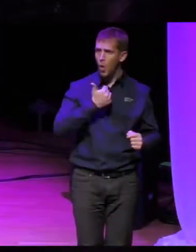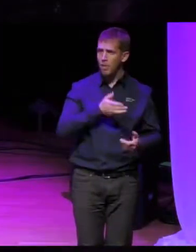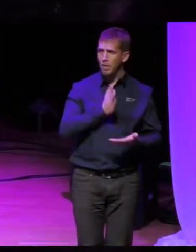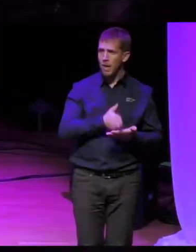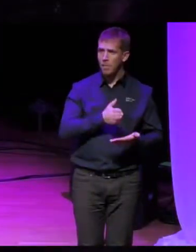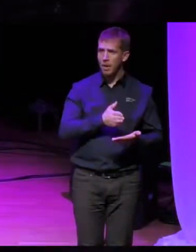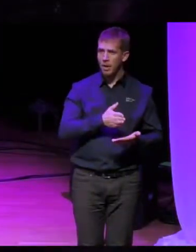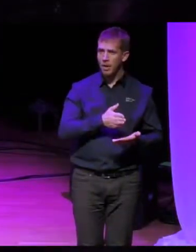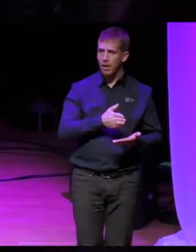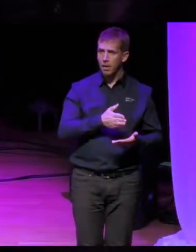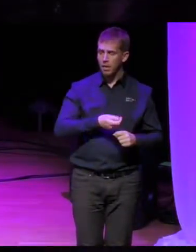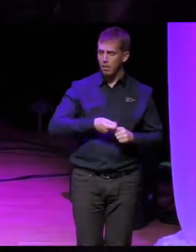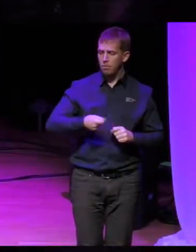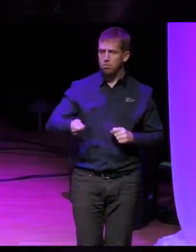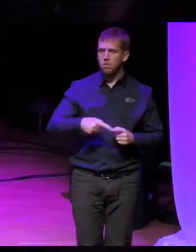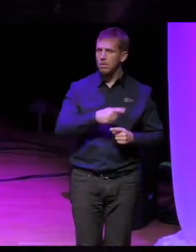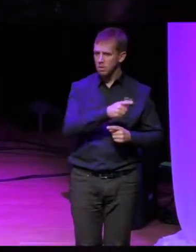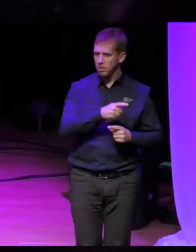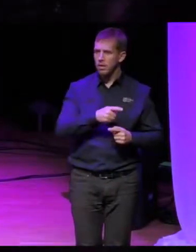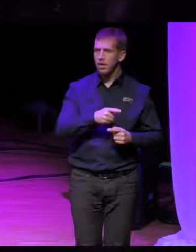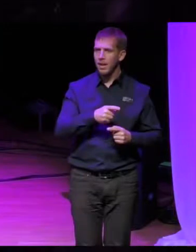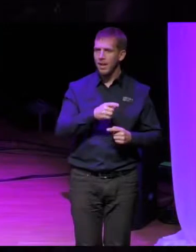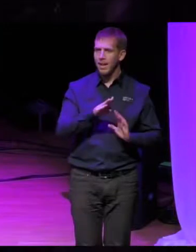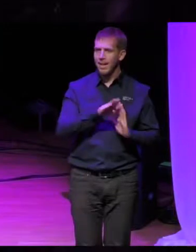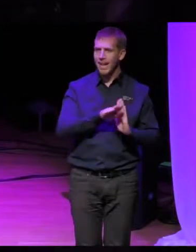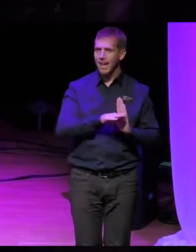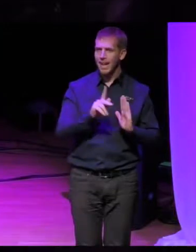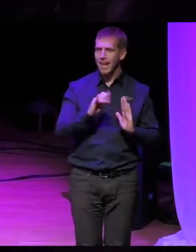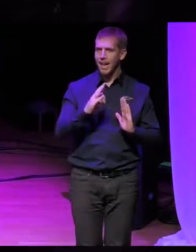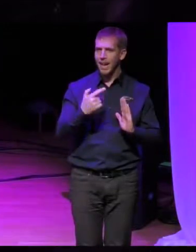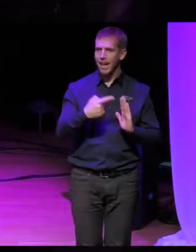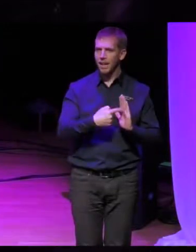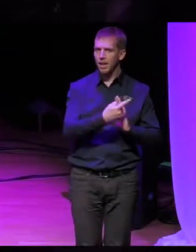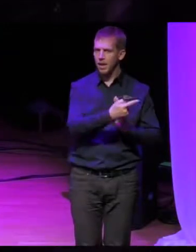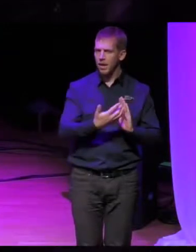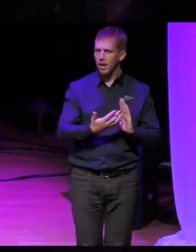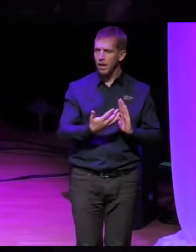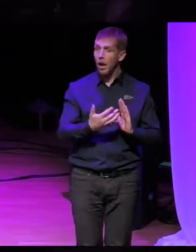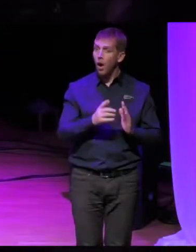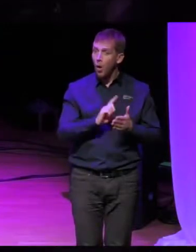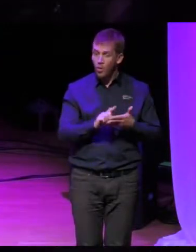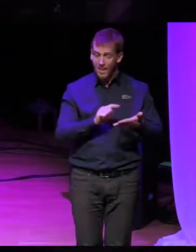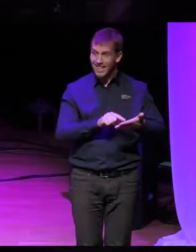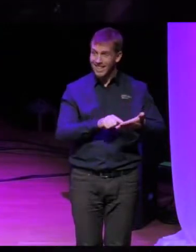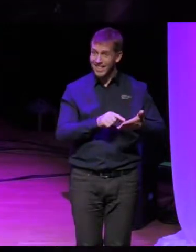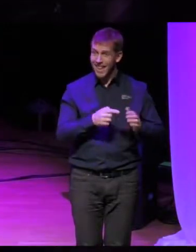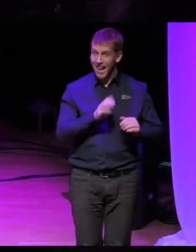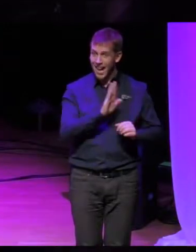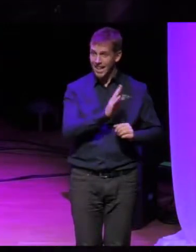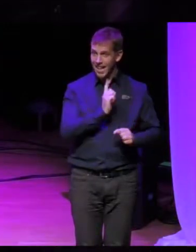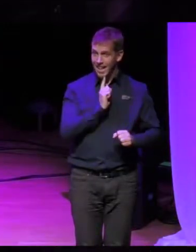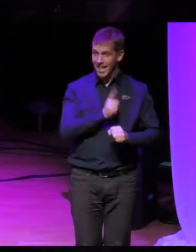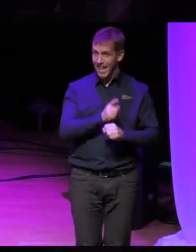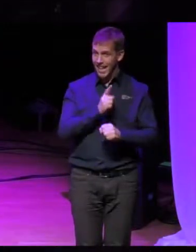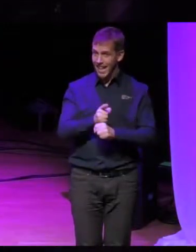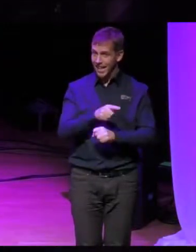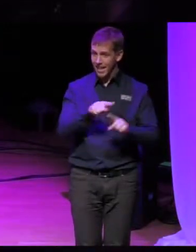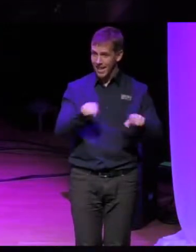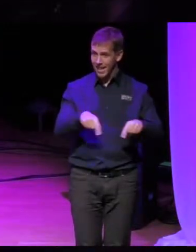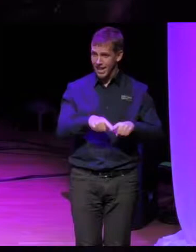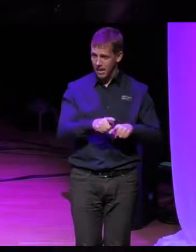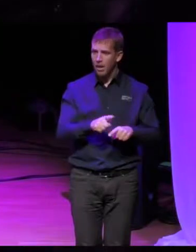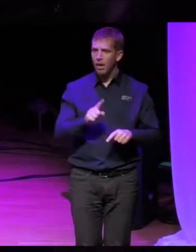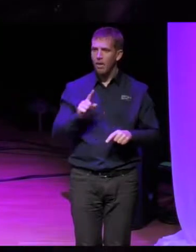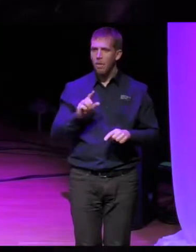And in many cases, there have been challenges to those executive orders as exceeding his authority under